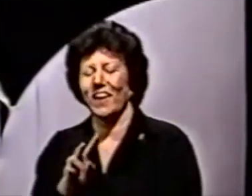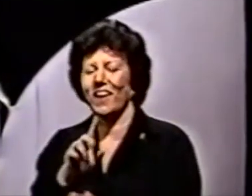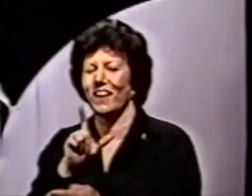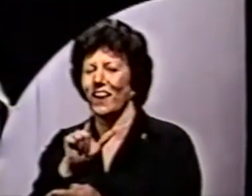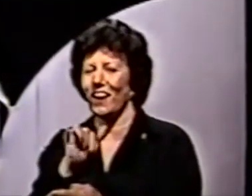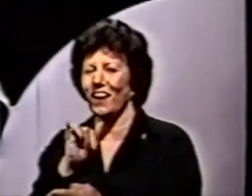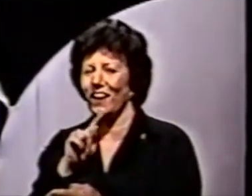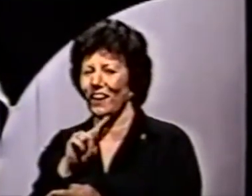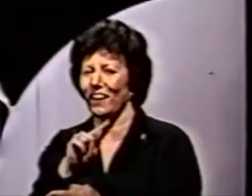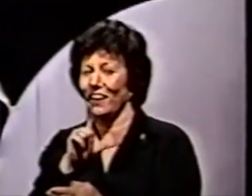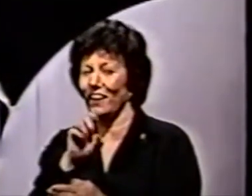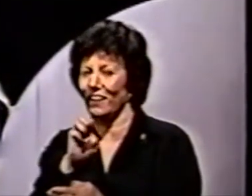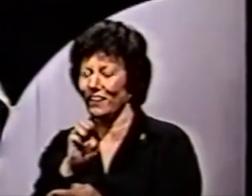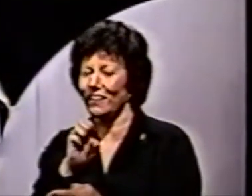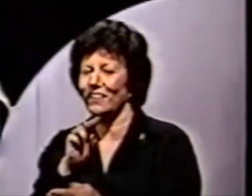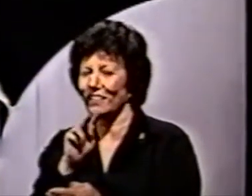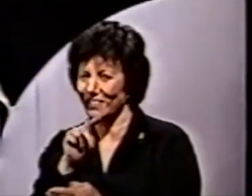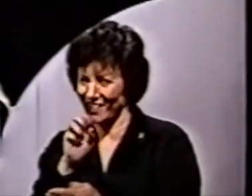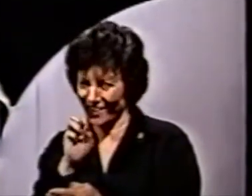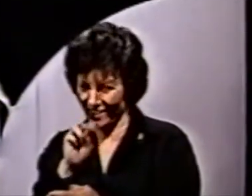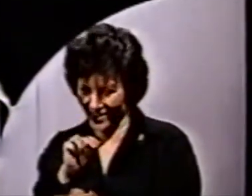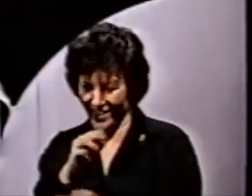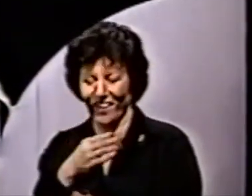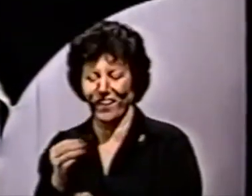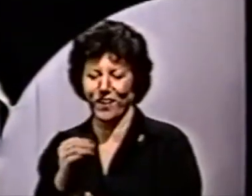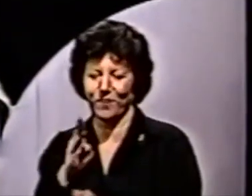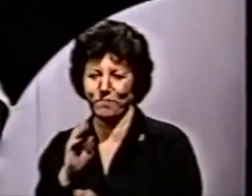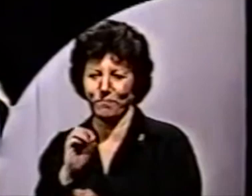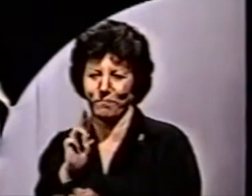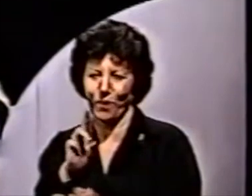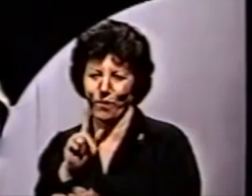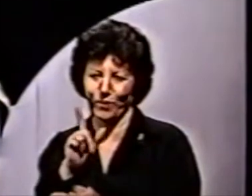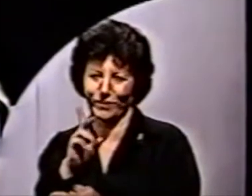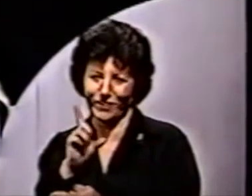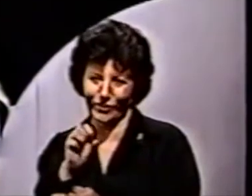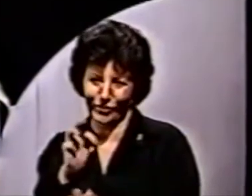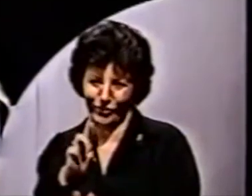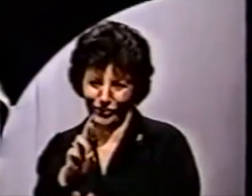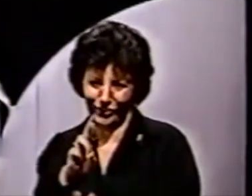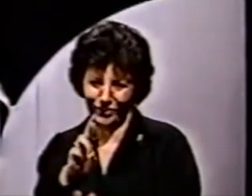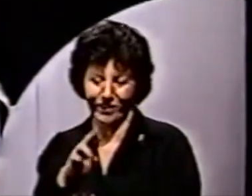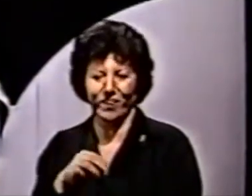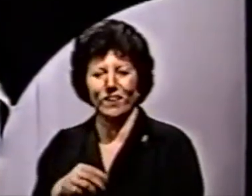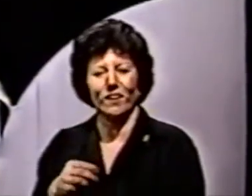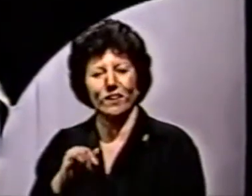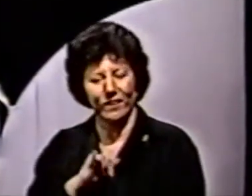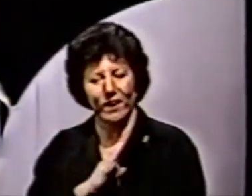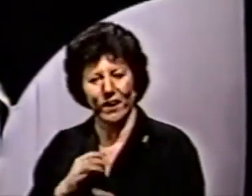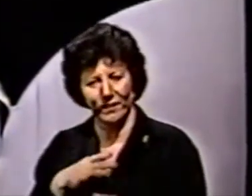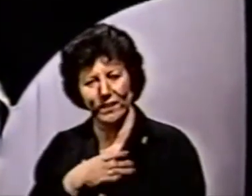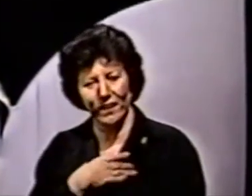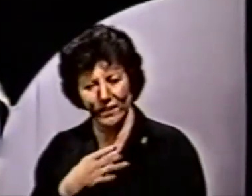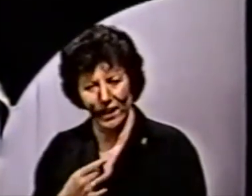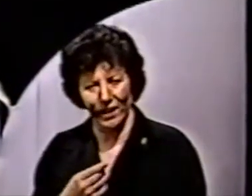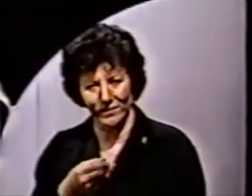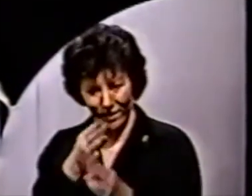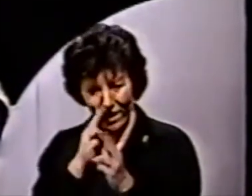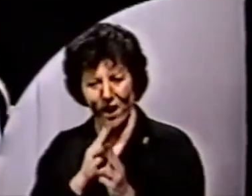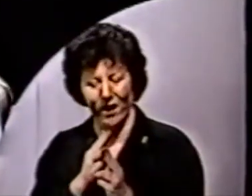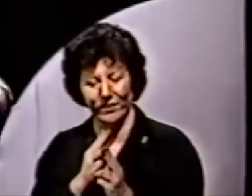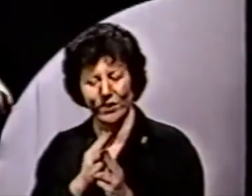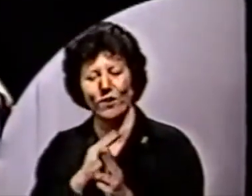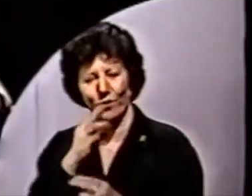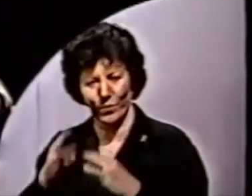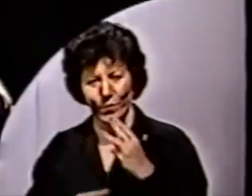Littleton, Boulder, so welcome Boulder people to the group over here. And I'd like to honor this day, World AIDS Day,